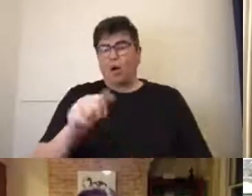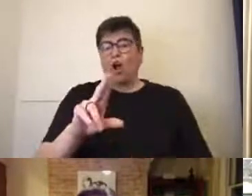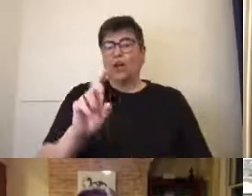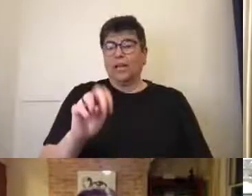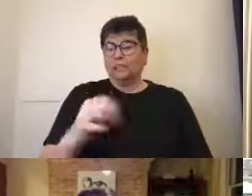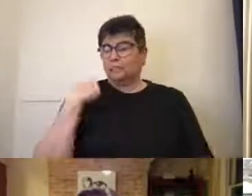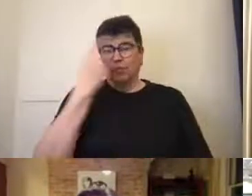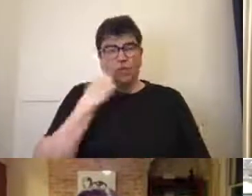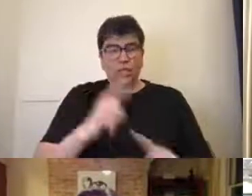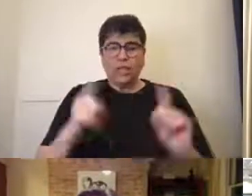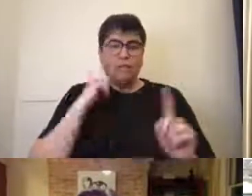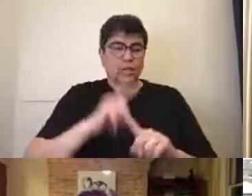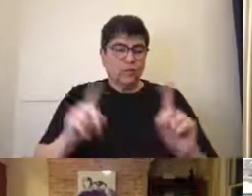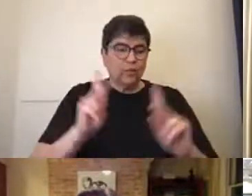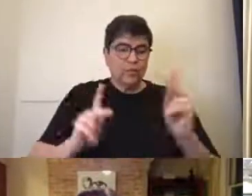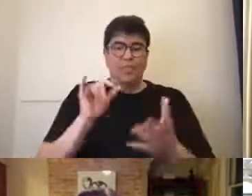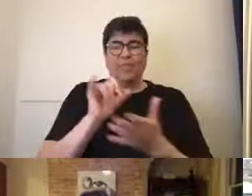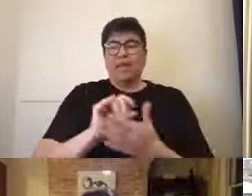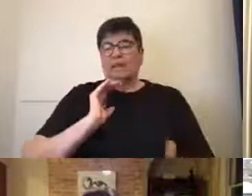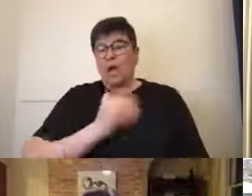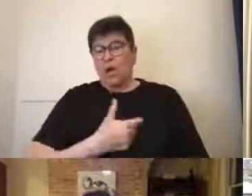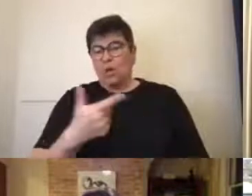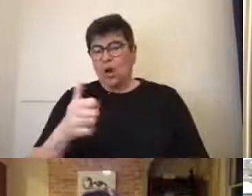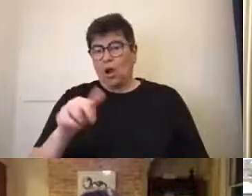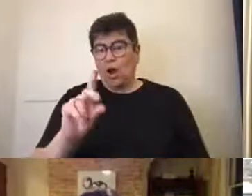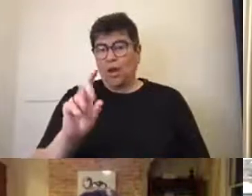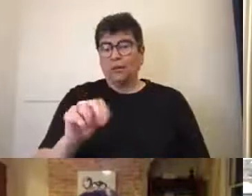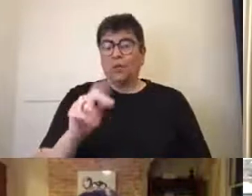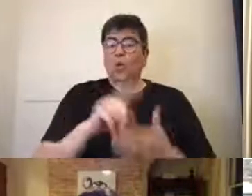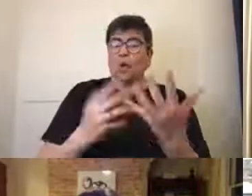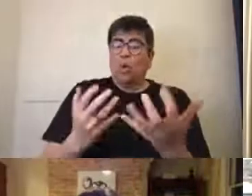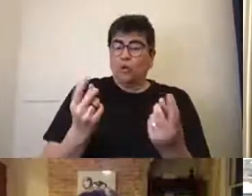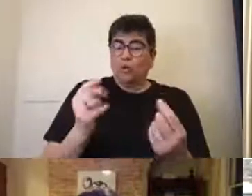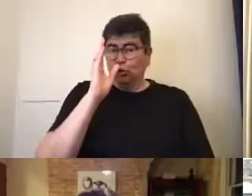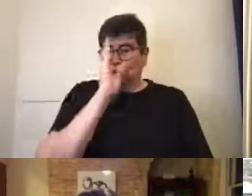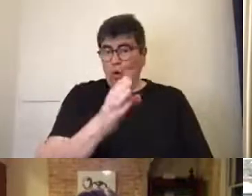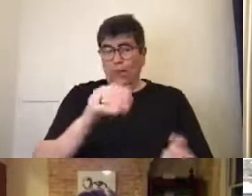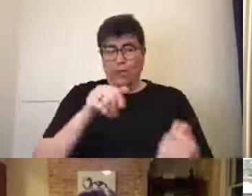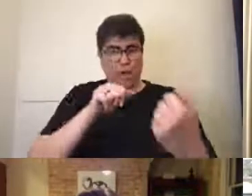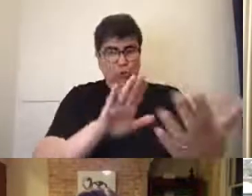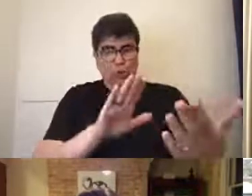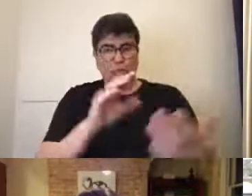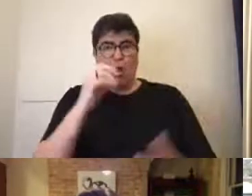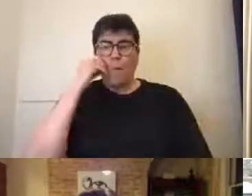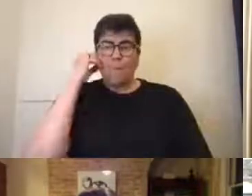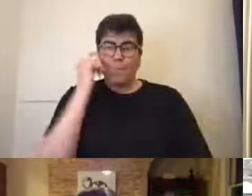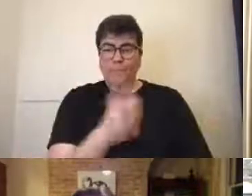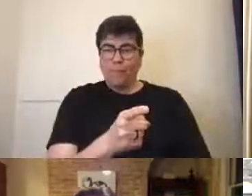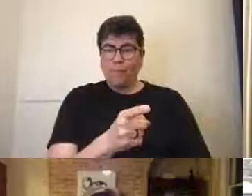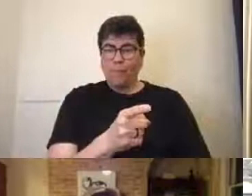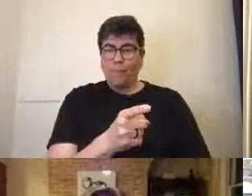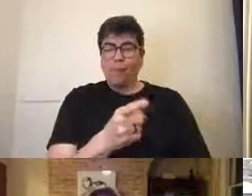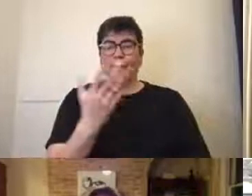gonna look different for different people. That's our garden. What I want you to do is directly address home.